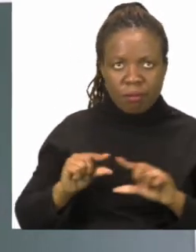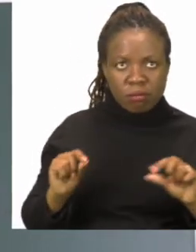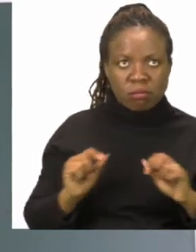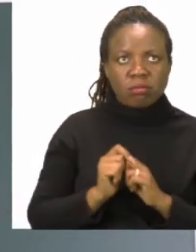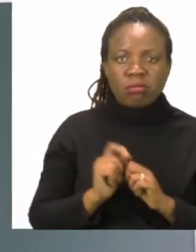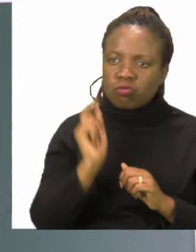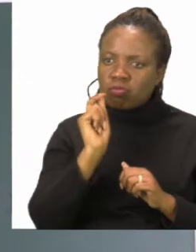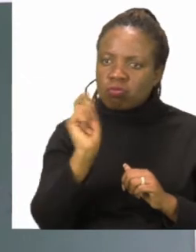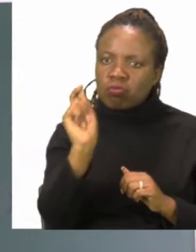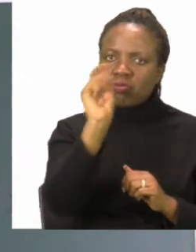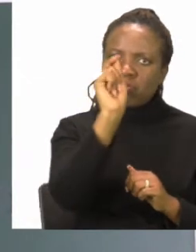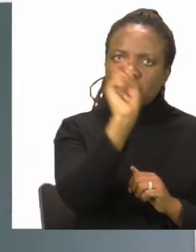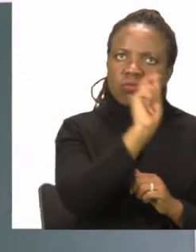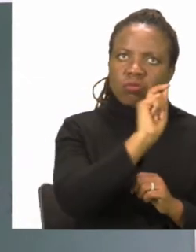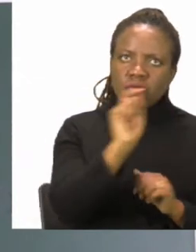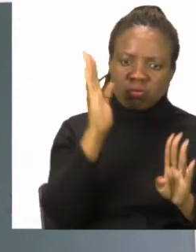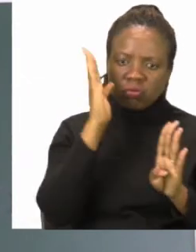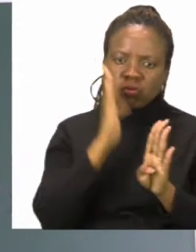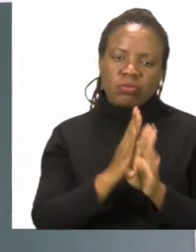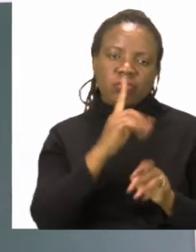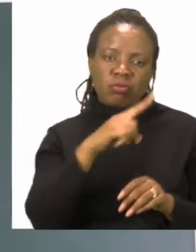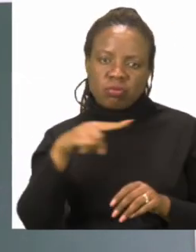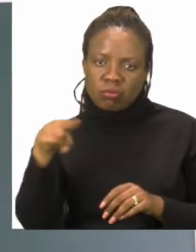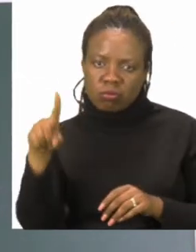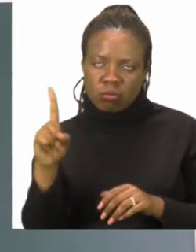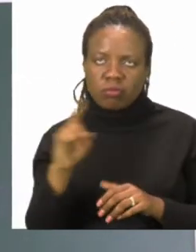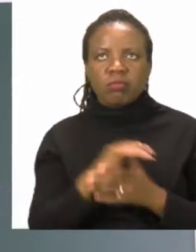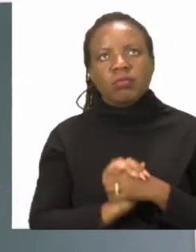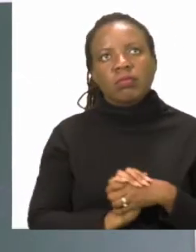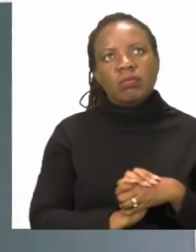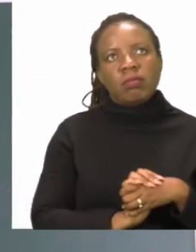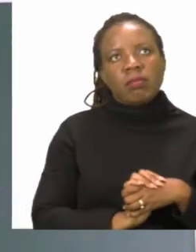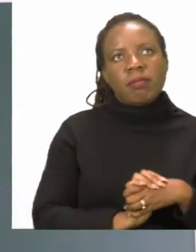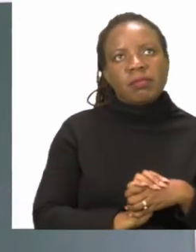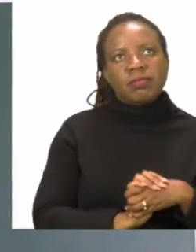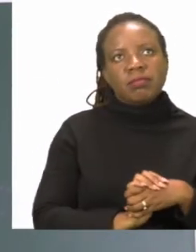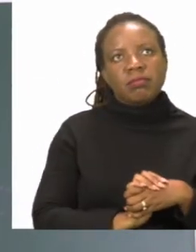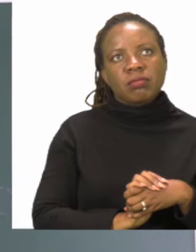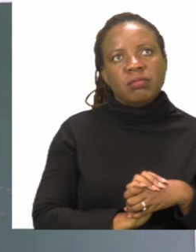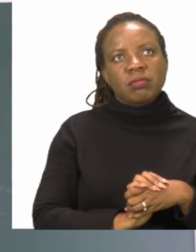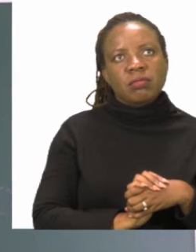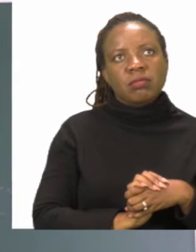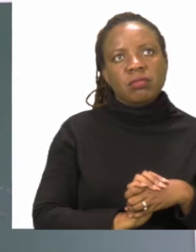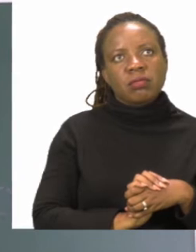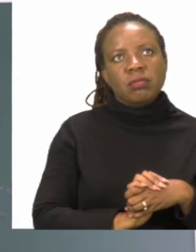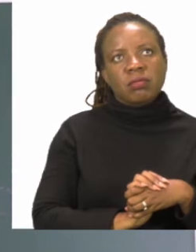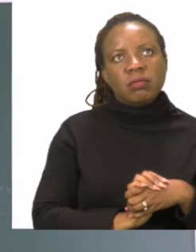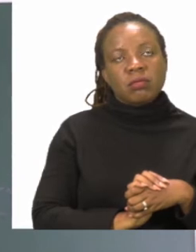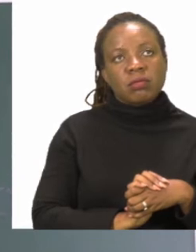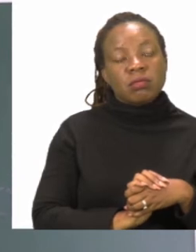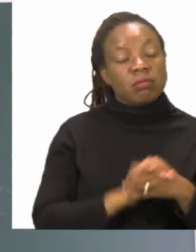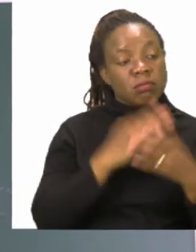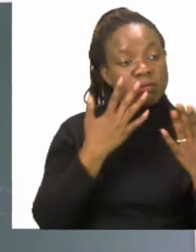the words with each part of the flower. And remember, boys and girls, when you